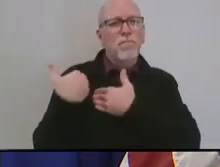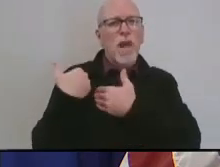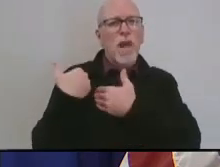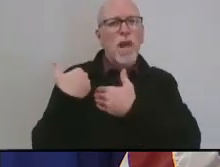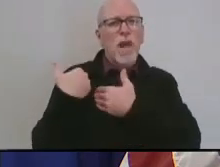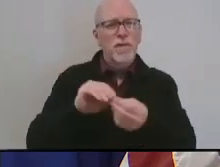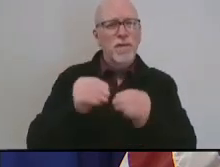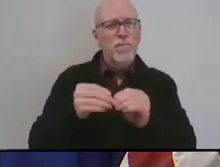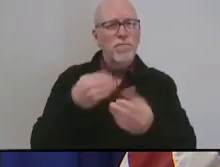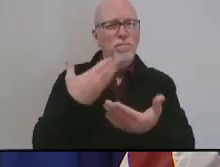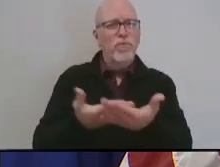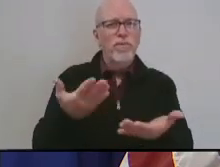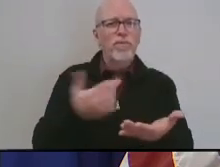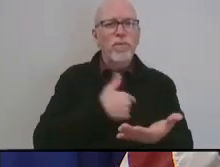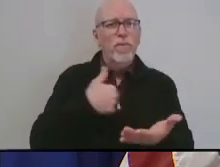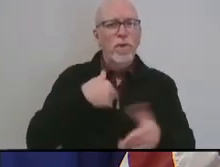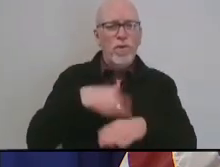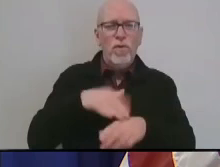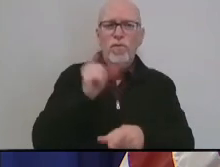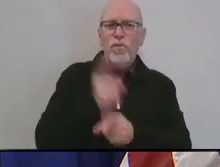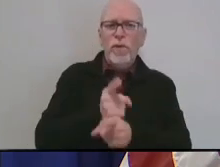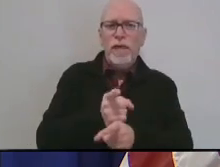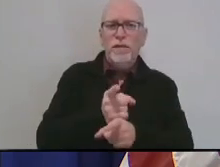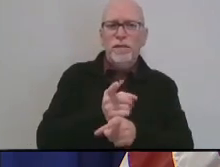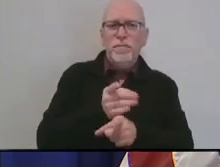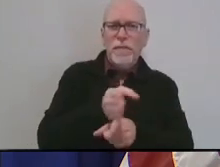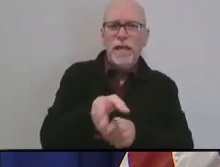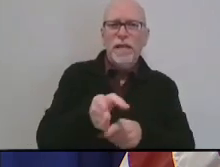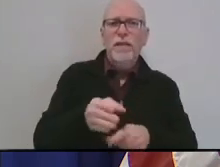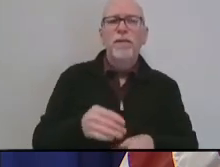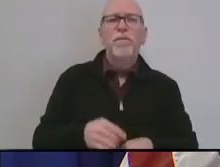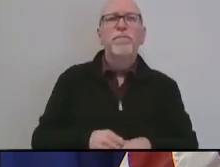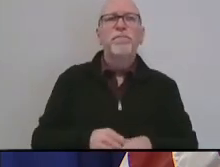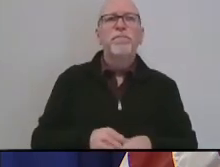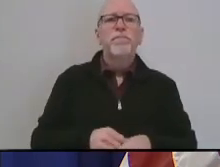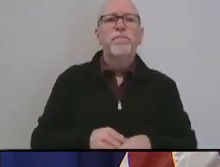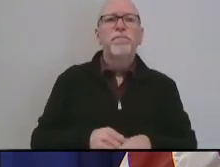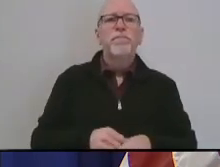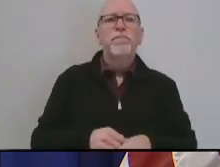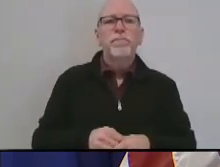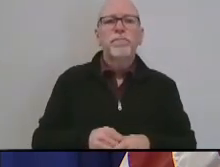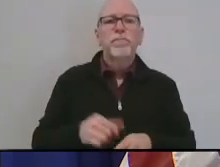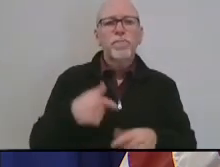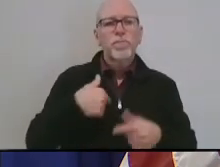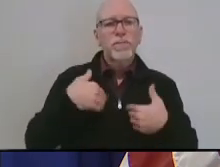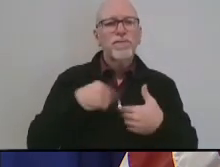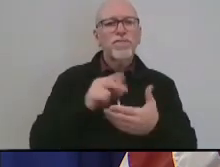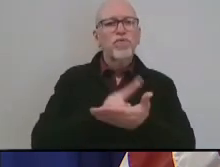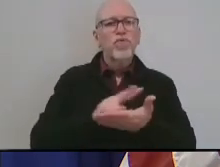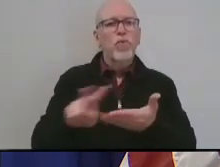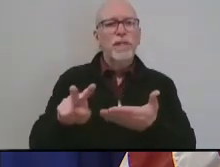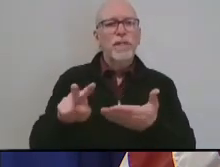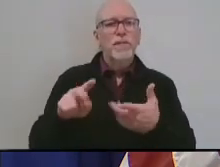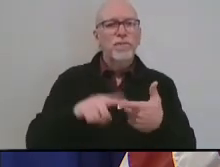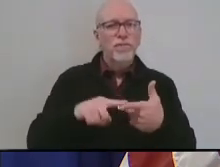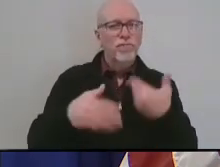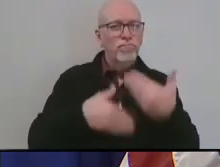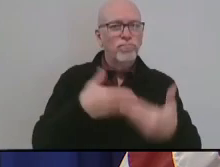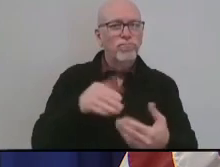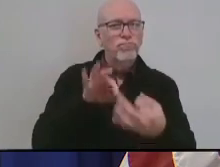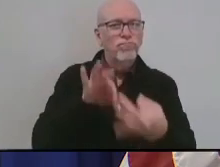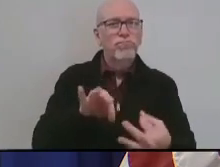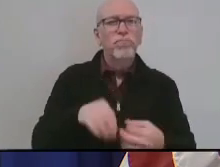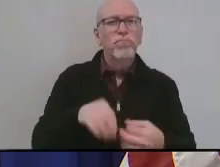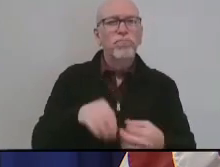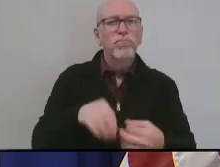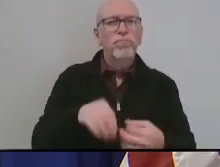we're on the right path. So, we've got 2 weeks to get this right. I want to make